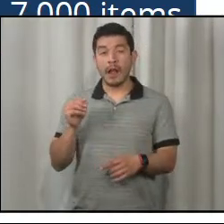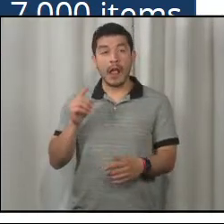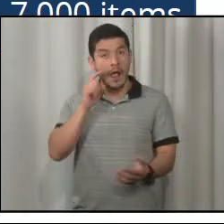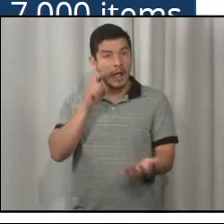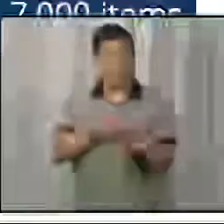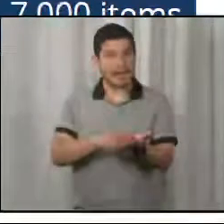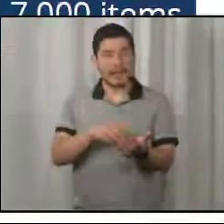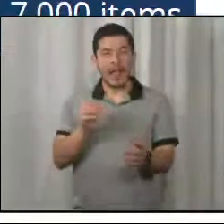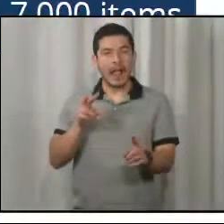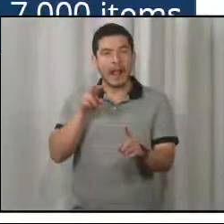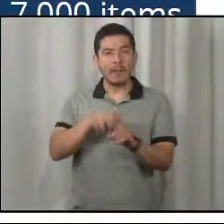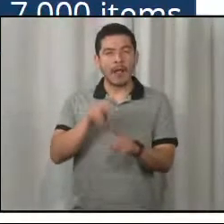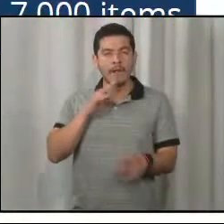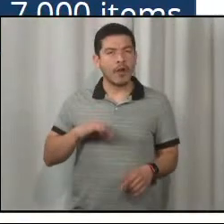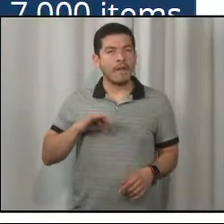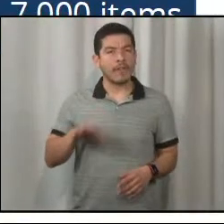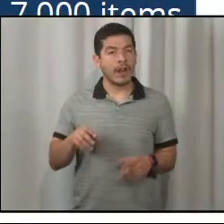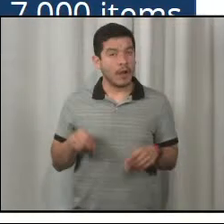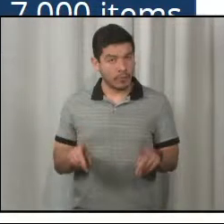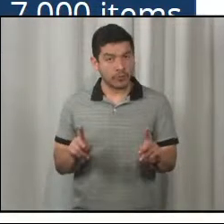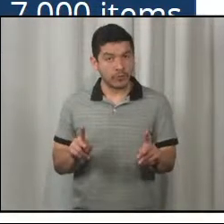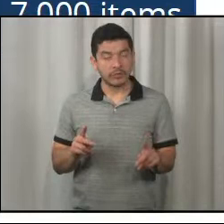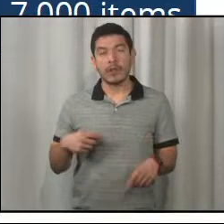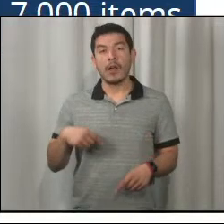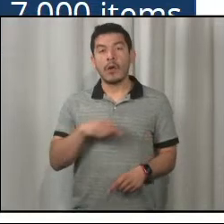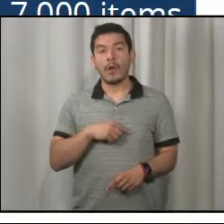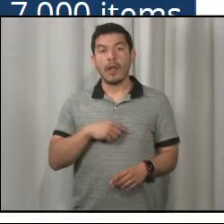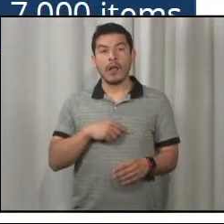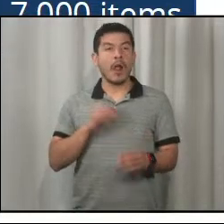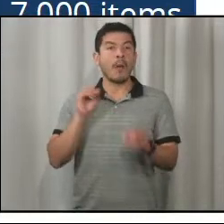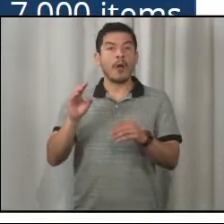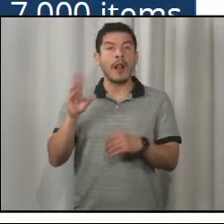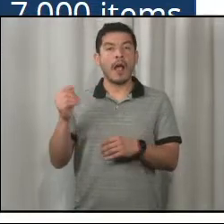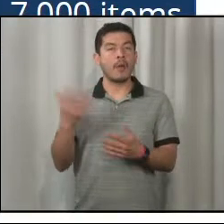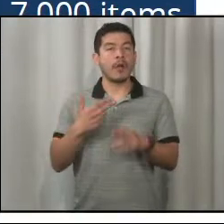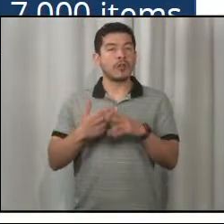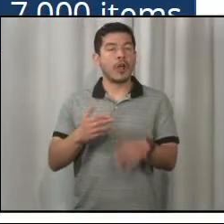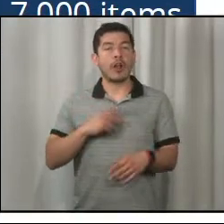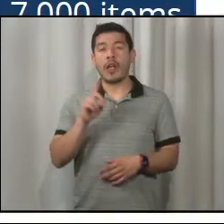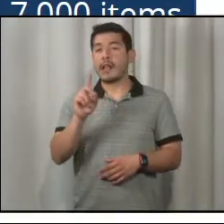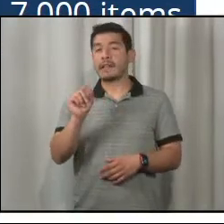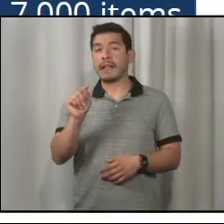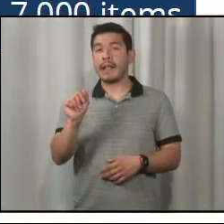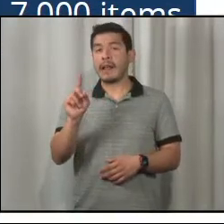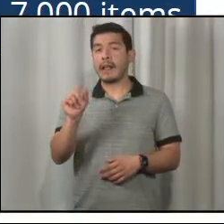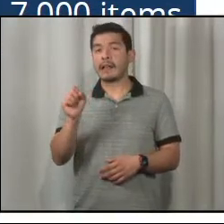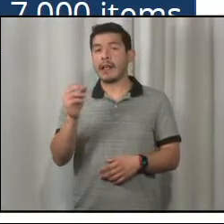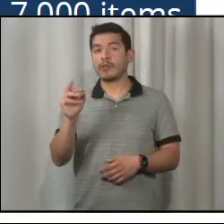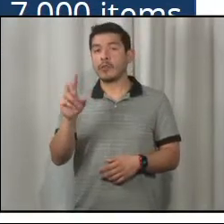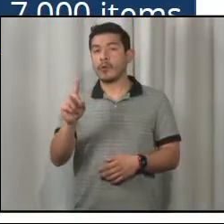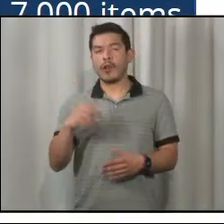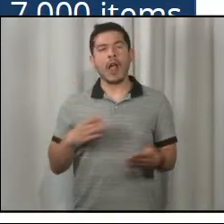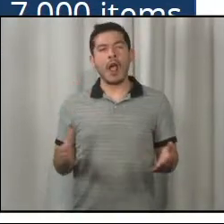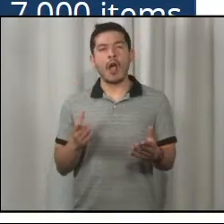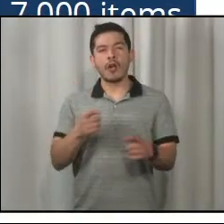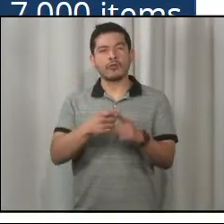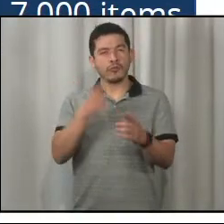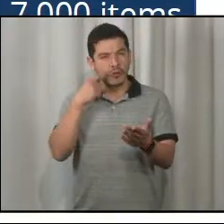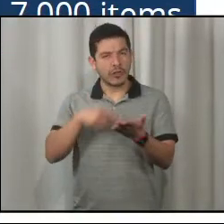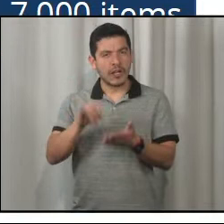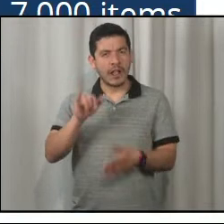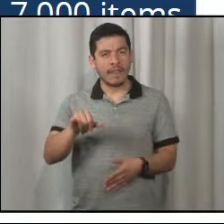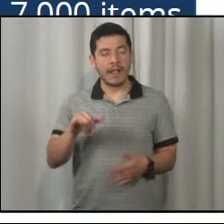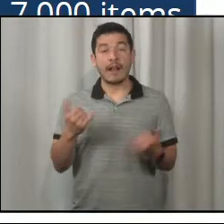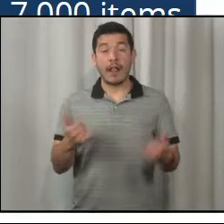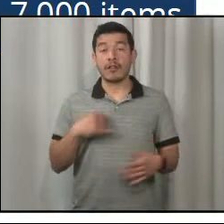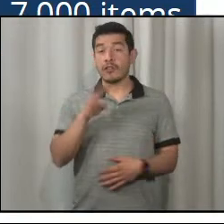and applied for funding opportunities. We have put out what's called our data dashboard, so I encourage you to look at that. It currently has 47 different